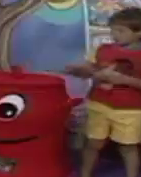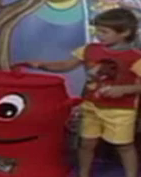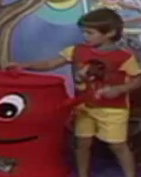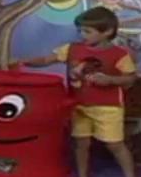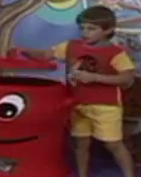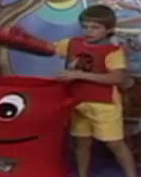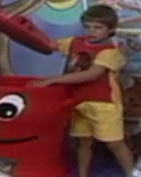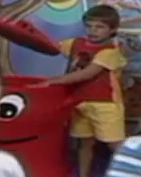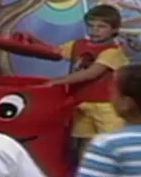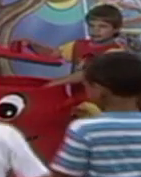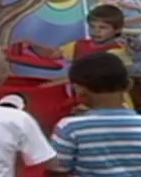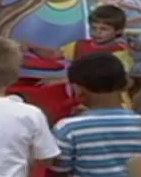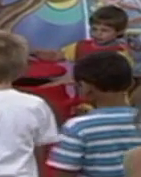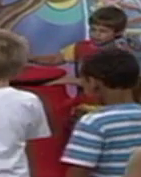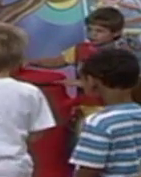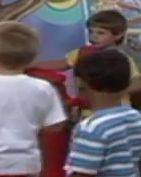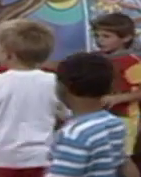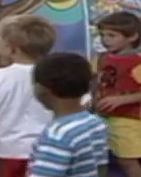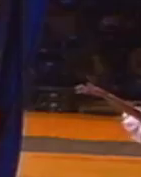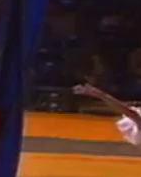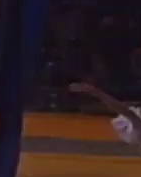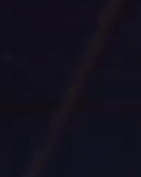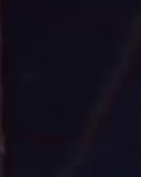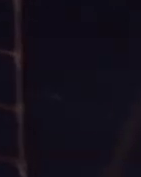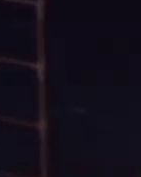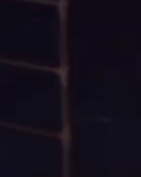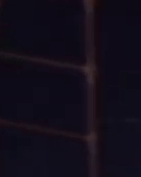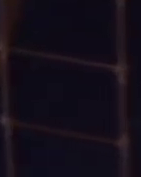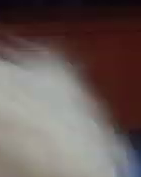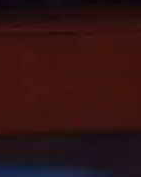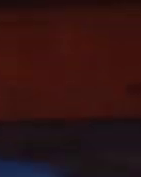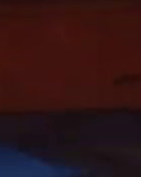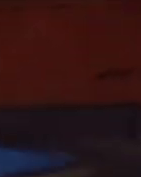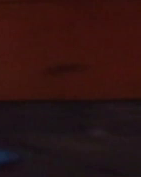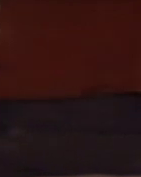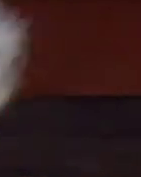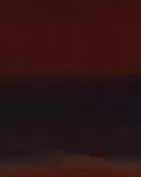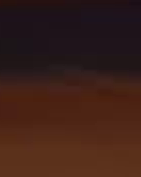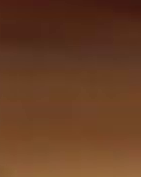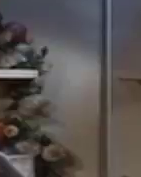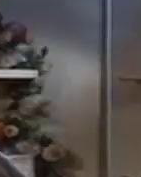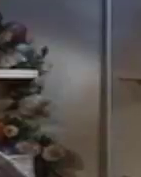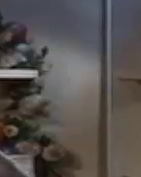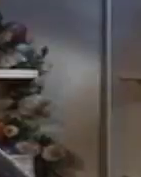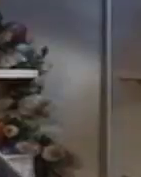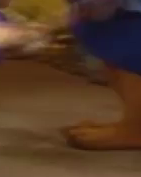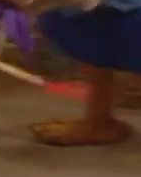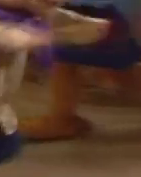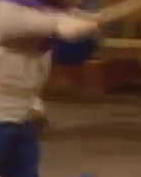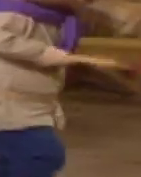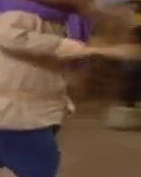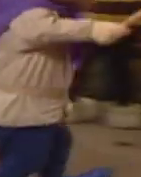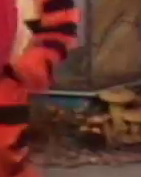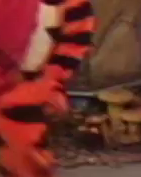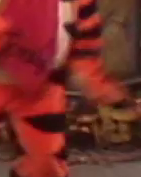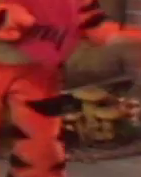wonder. I think I might have an idea. Real animals with real skills. Don't